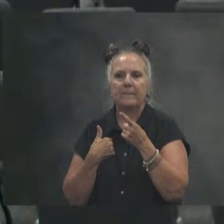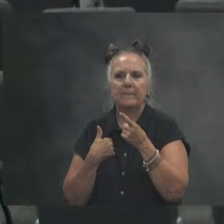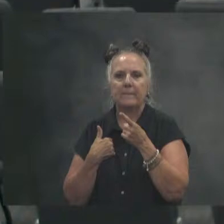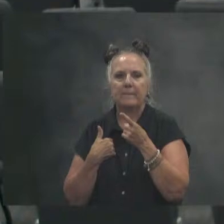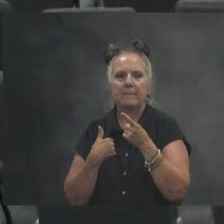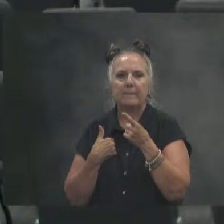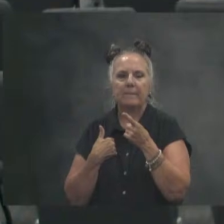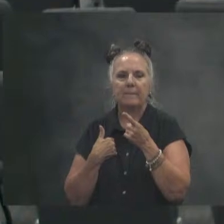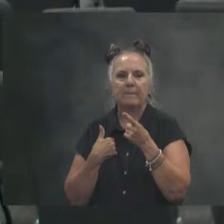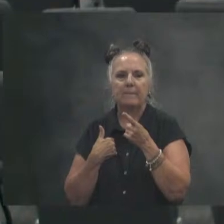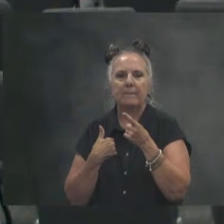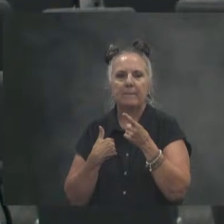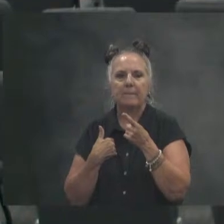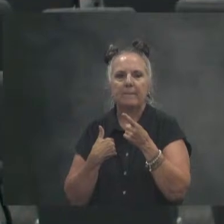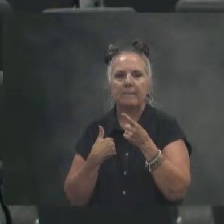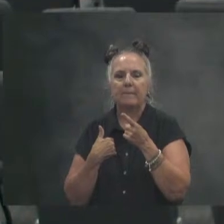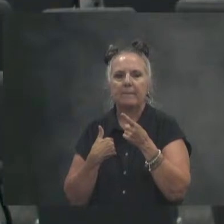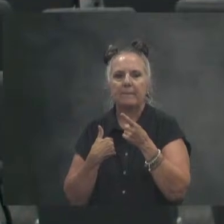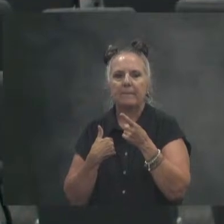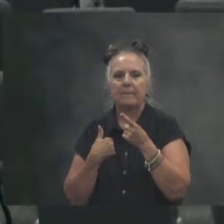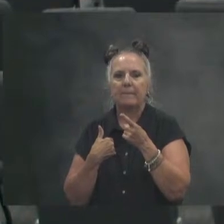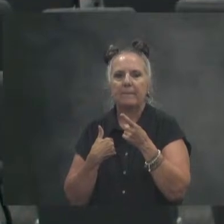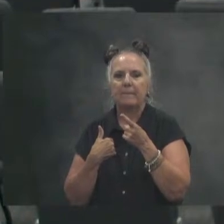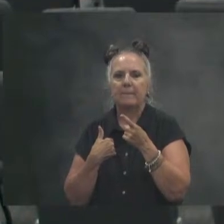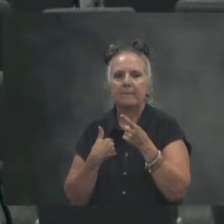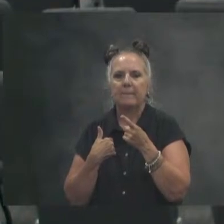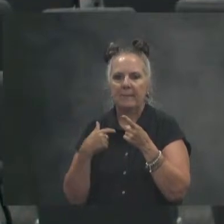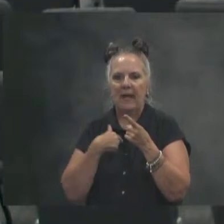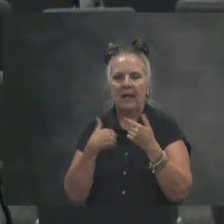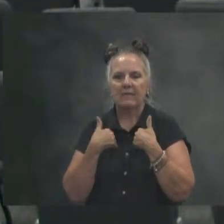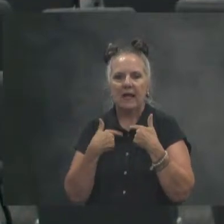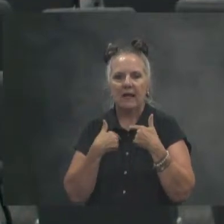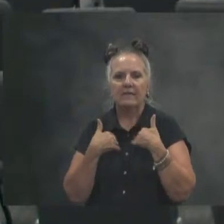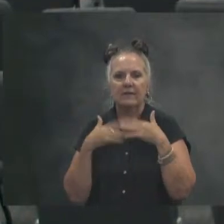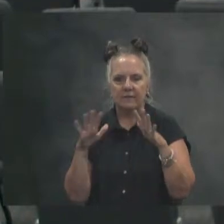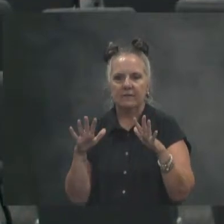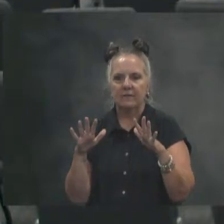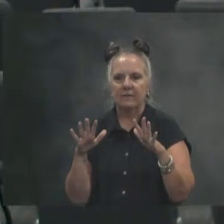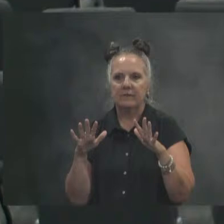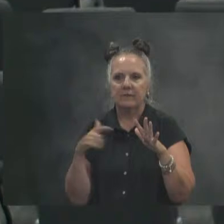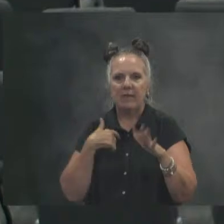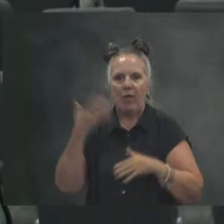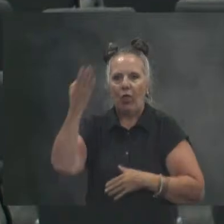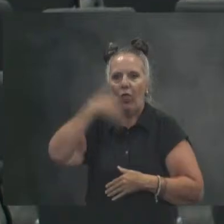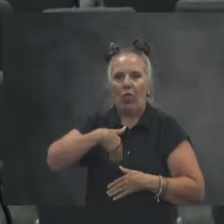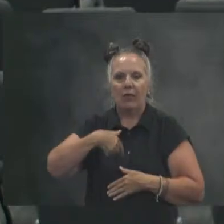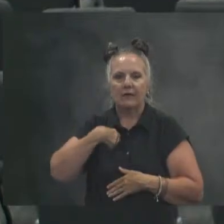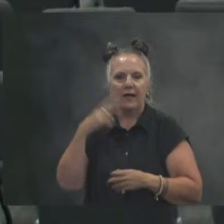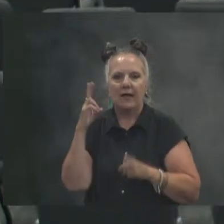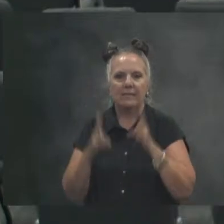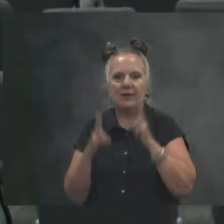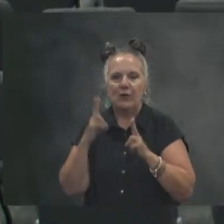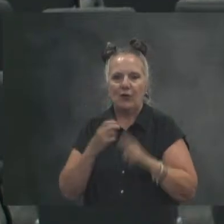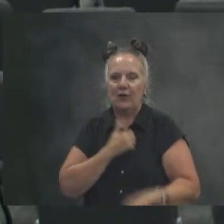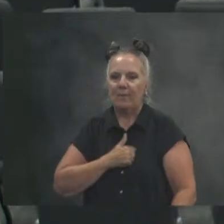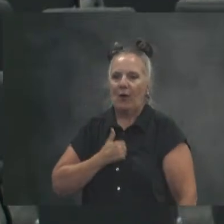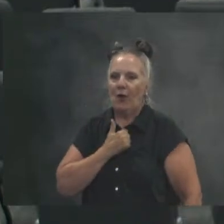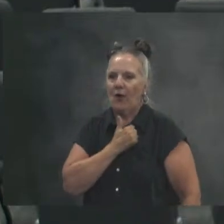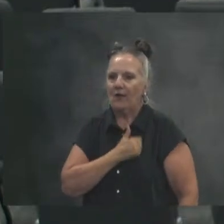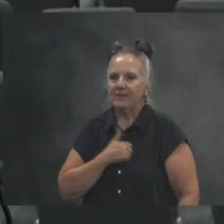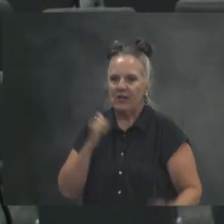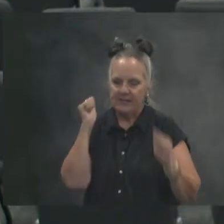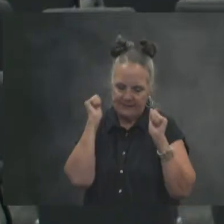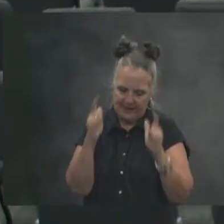I thought we read that one. I have it. I was in a hurry. I apologize to